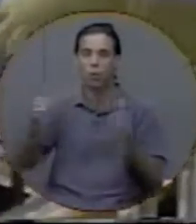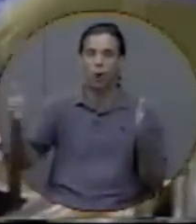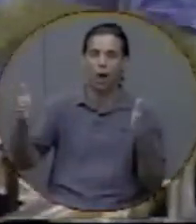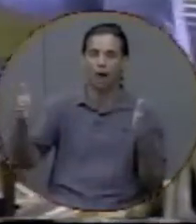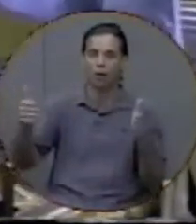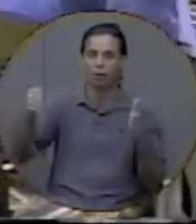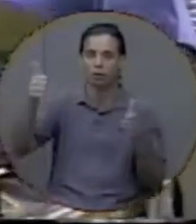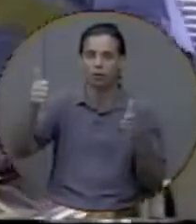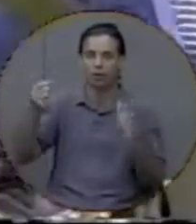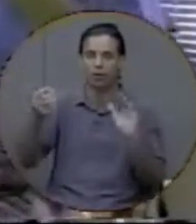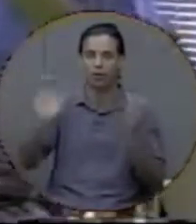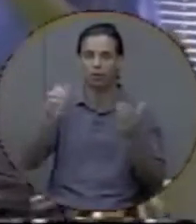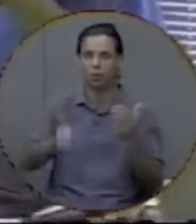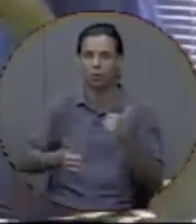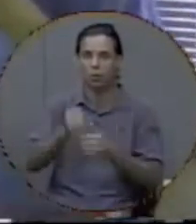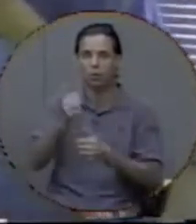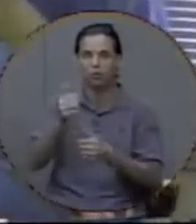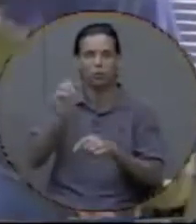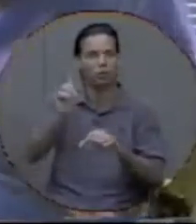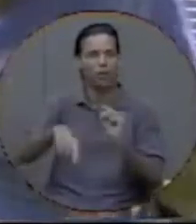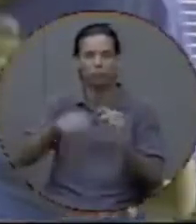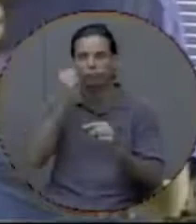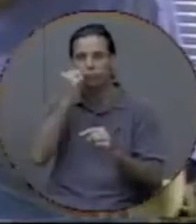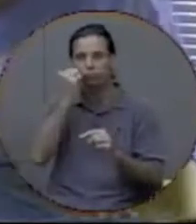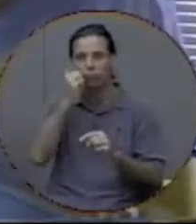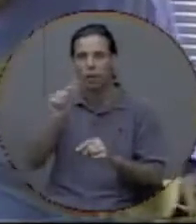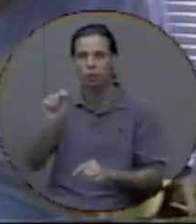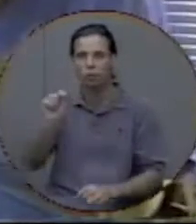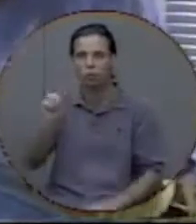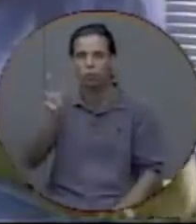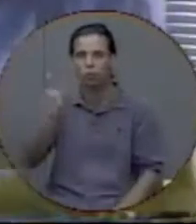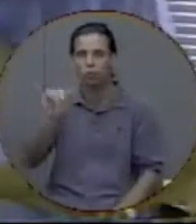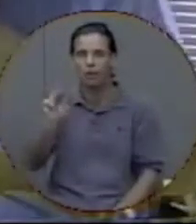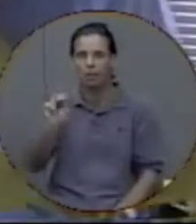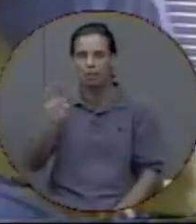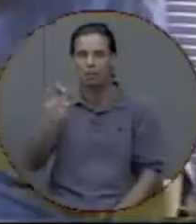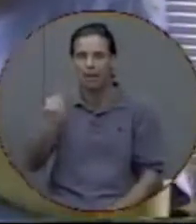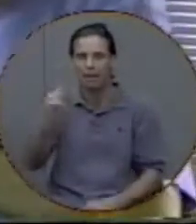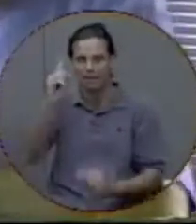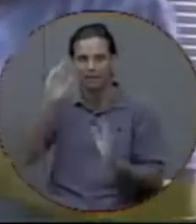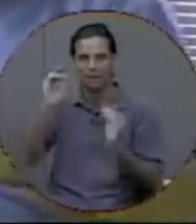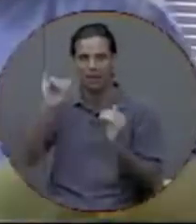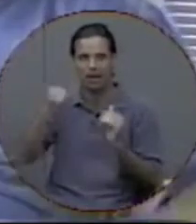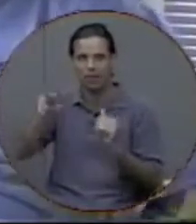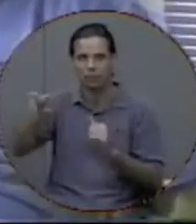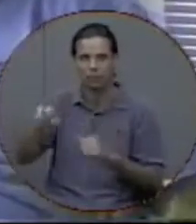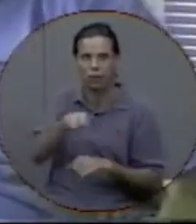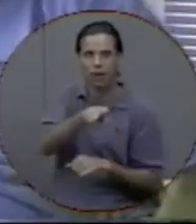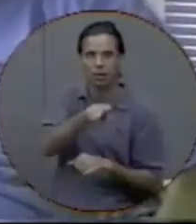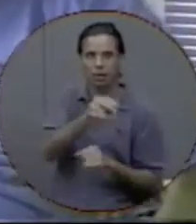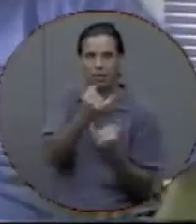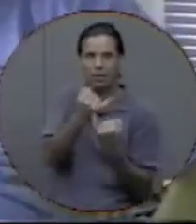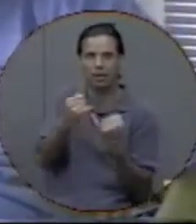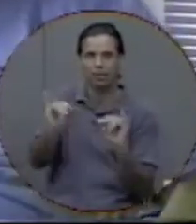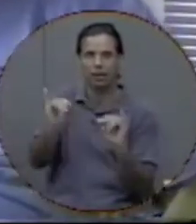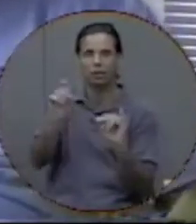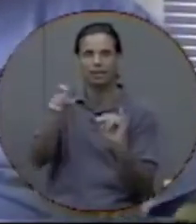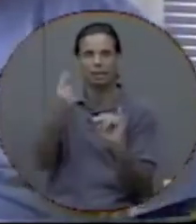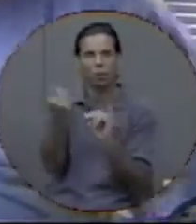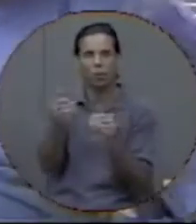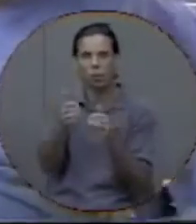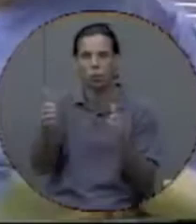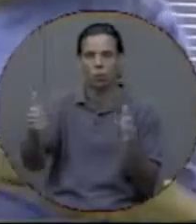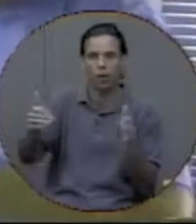rolling. You can't get a regular twin bed and expect that person to transfer independently. You do need to have something that's a